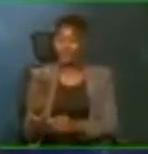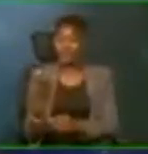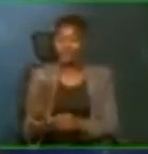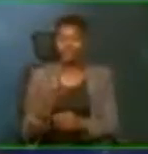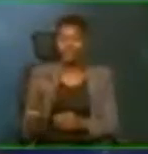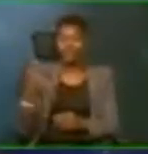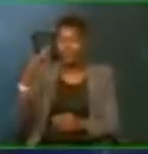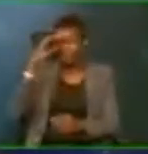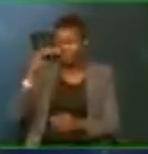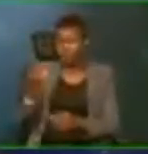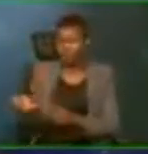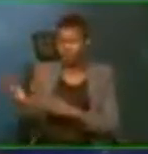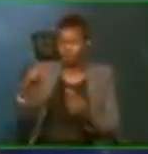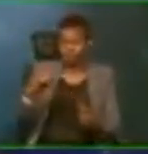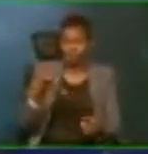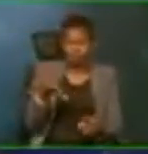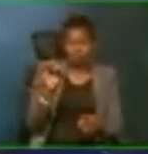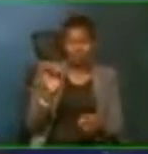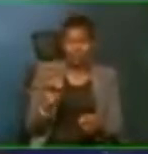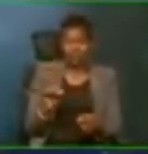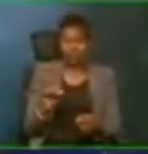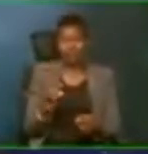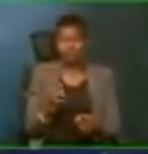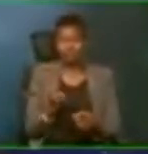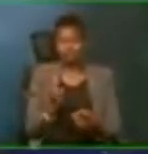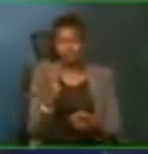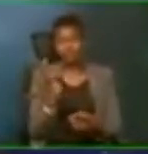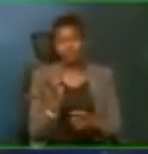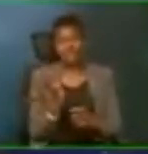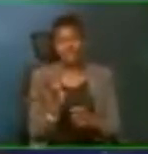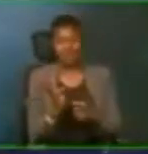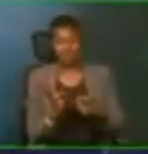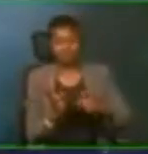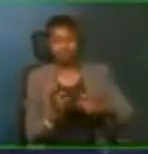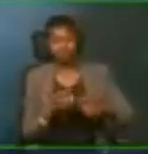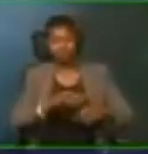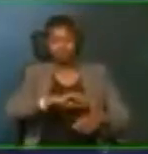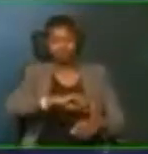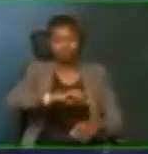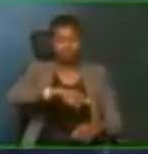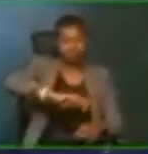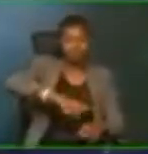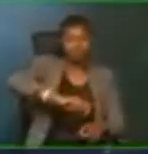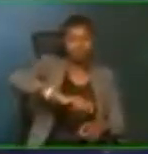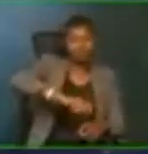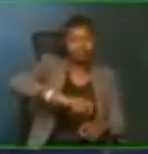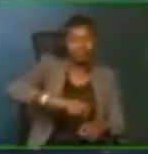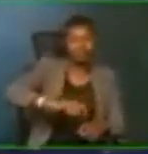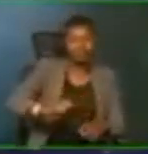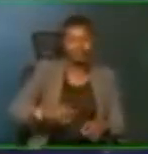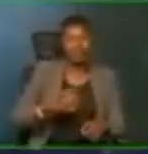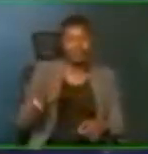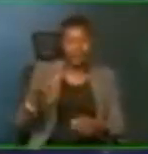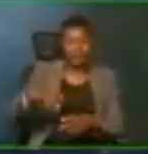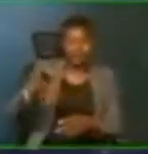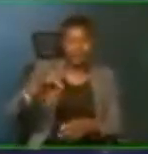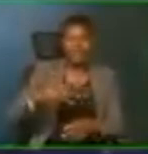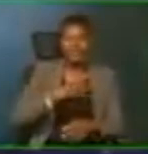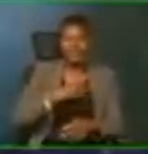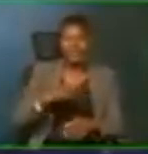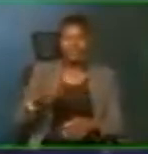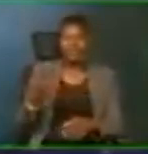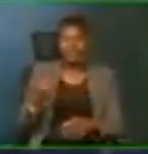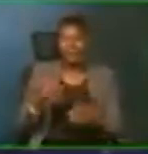boy will pick up number 6 spanner and give the mechanic. The mechanic uses the